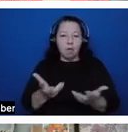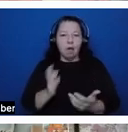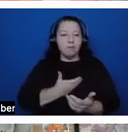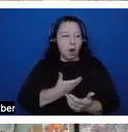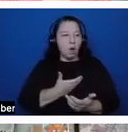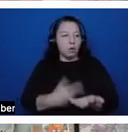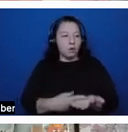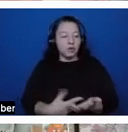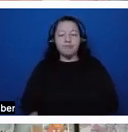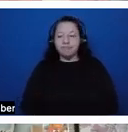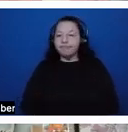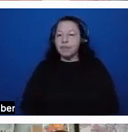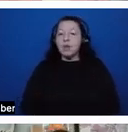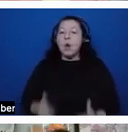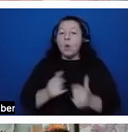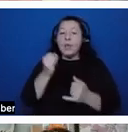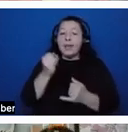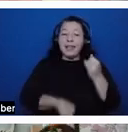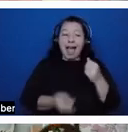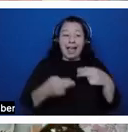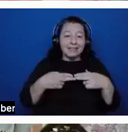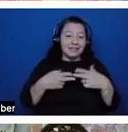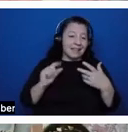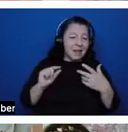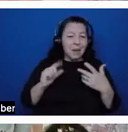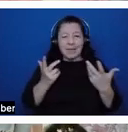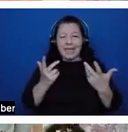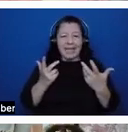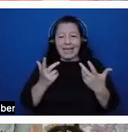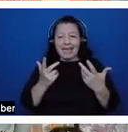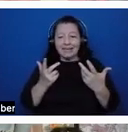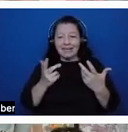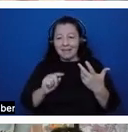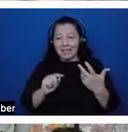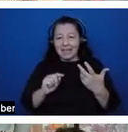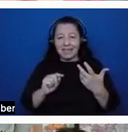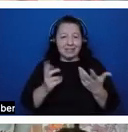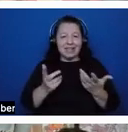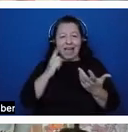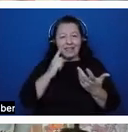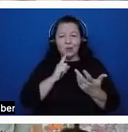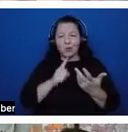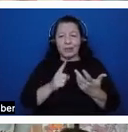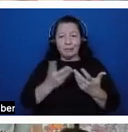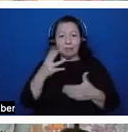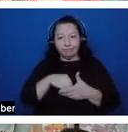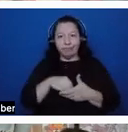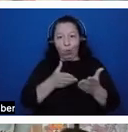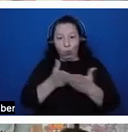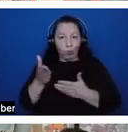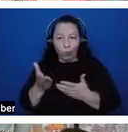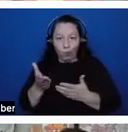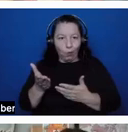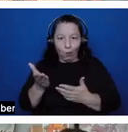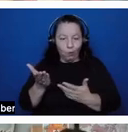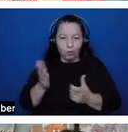And so kind of with our last like little bit here, I mean, I think it's kind of been embedded throughout, but really kind of thinking about, so